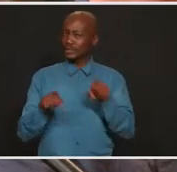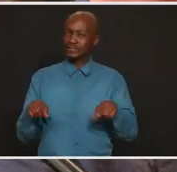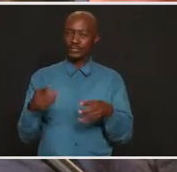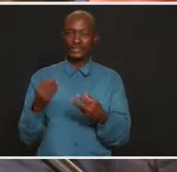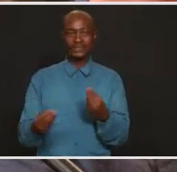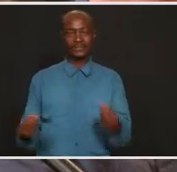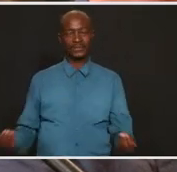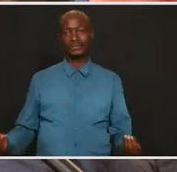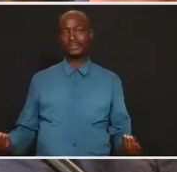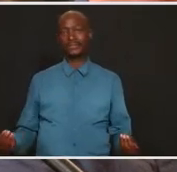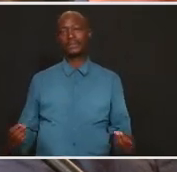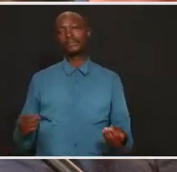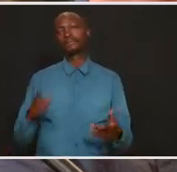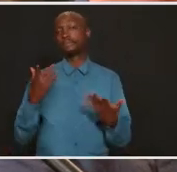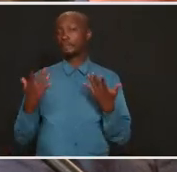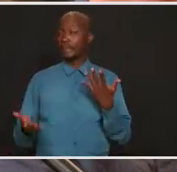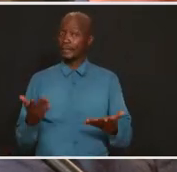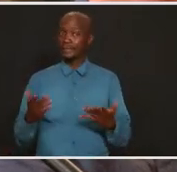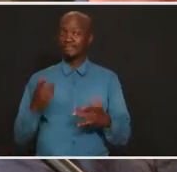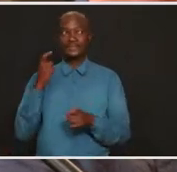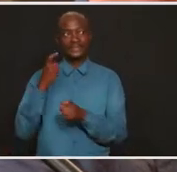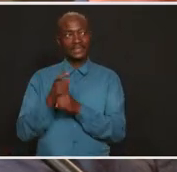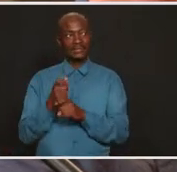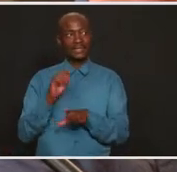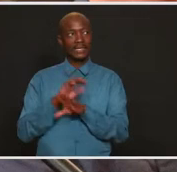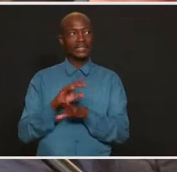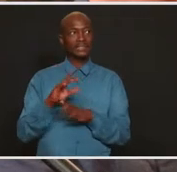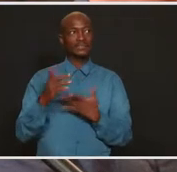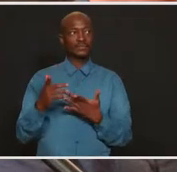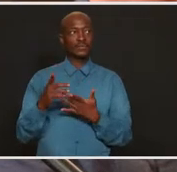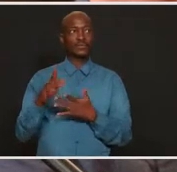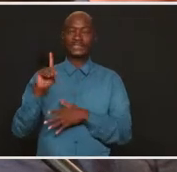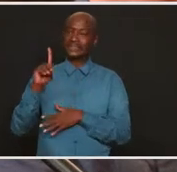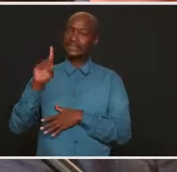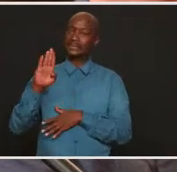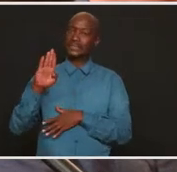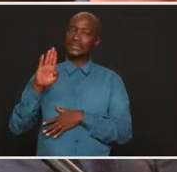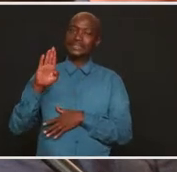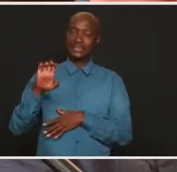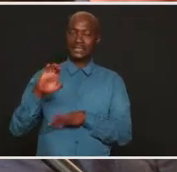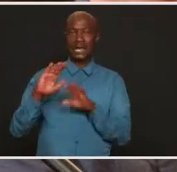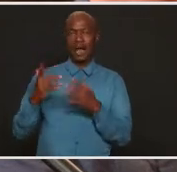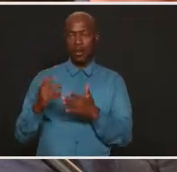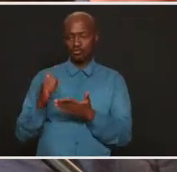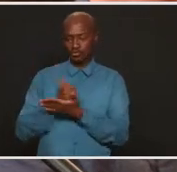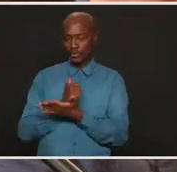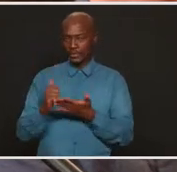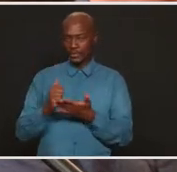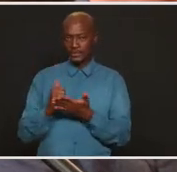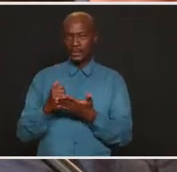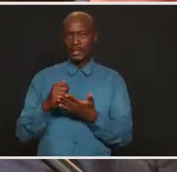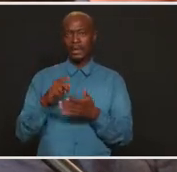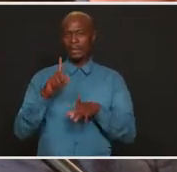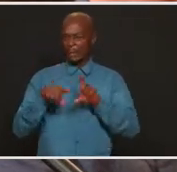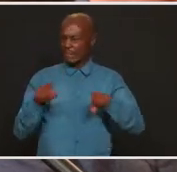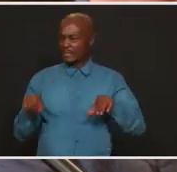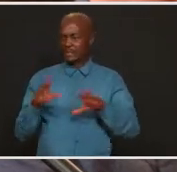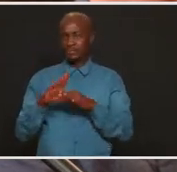it might be difficult for the dbe to figure out how to register multiple different alternatives